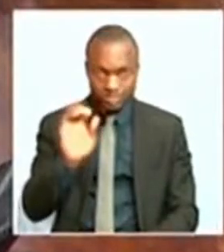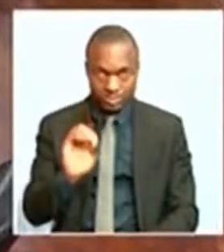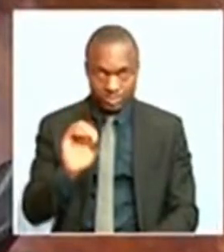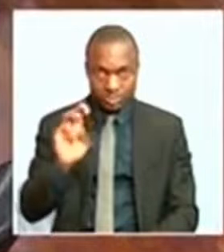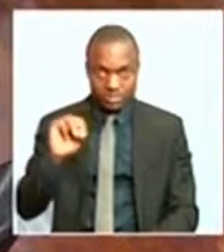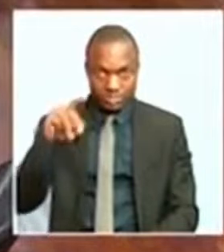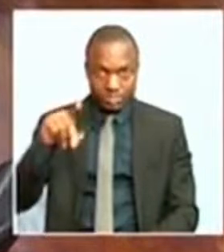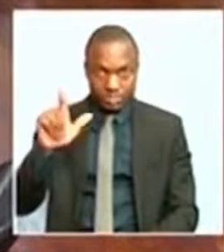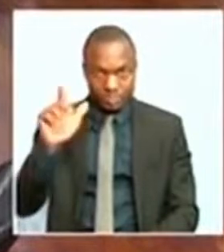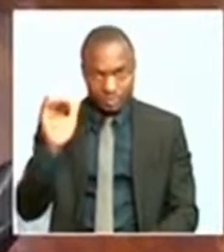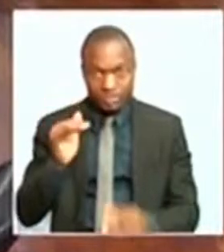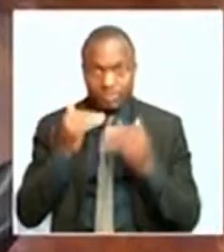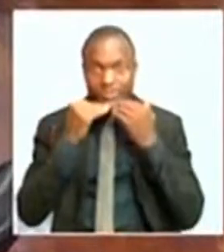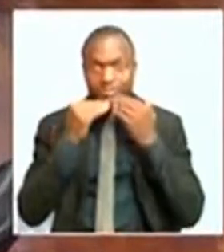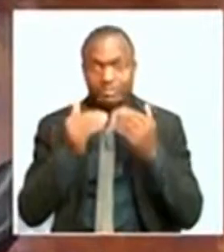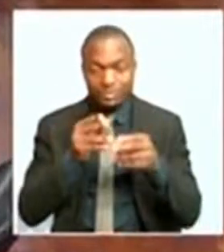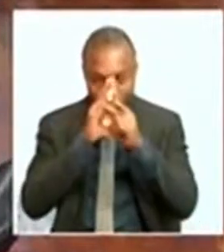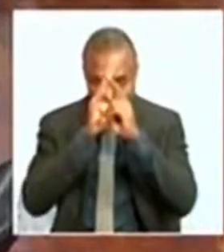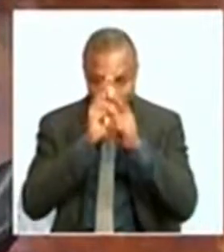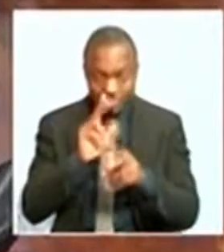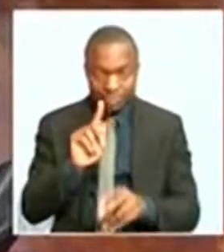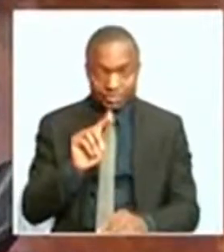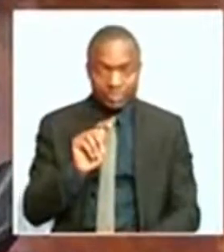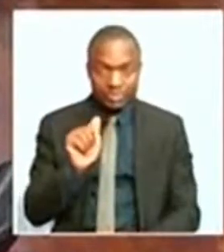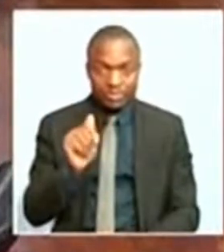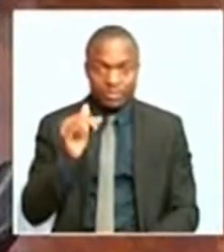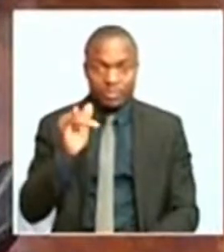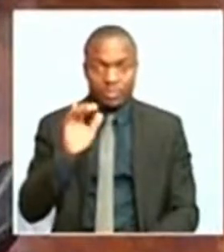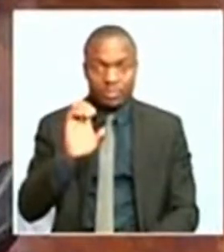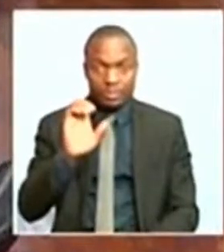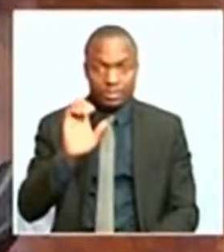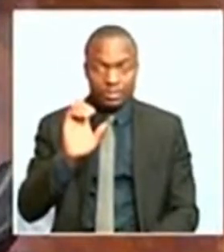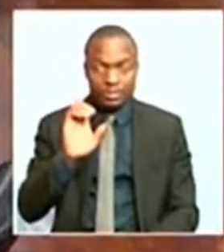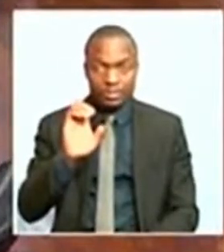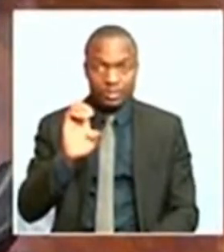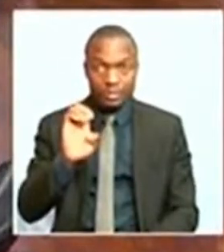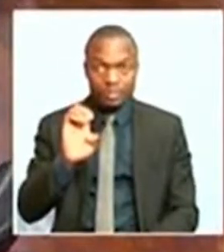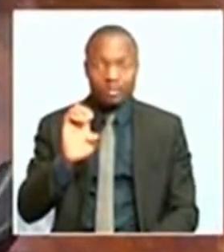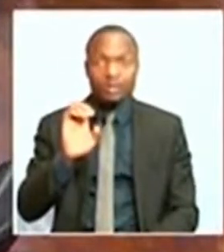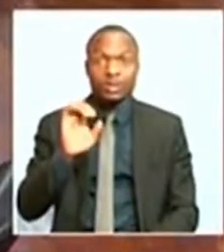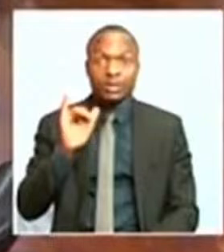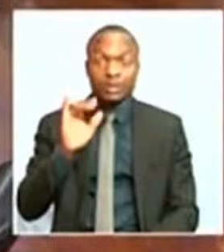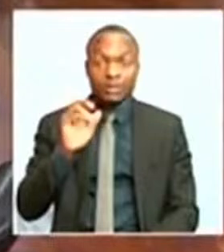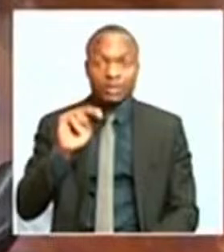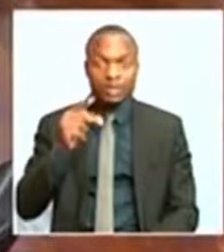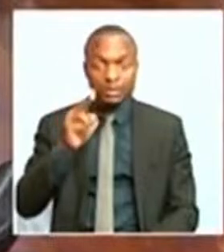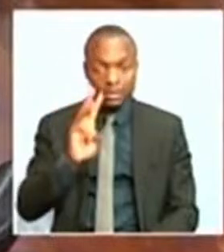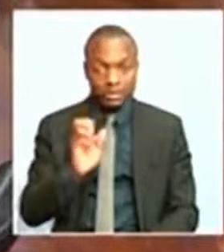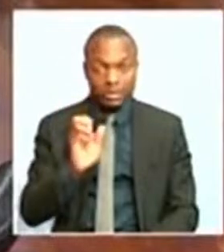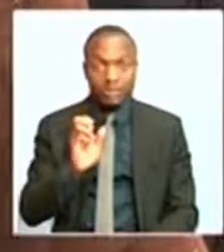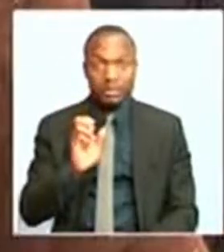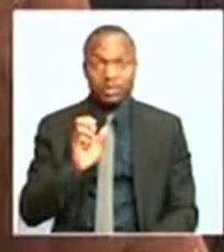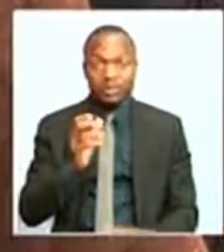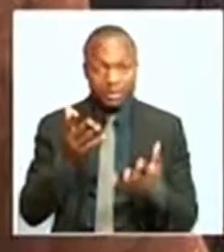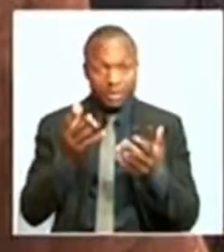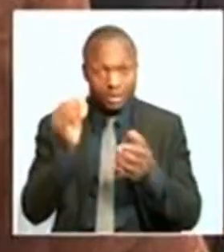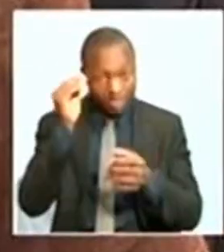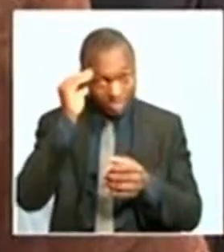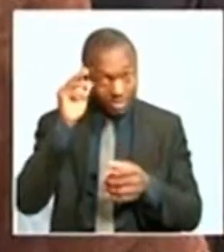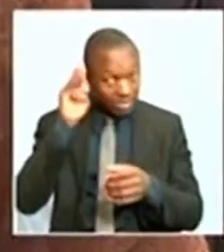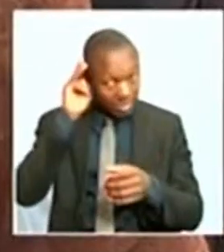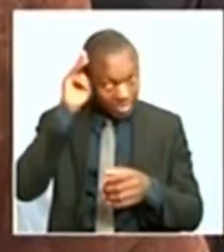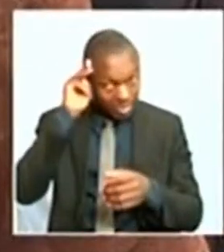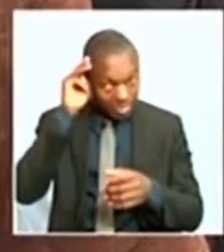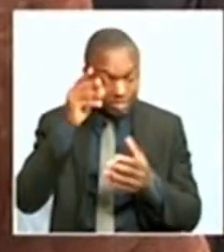Thank you so much, Honorable Tayango. Yeah, thank you very much, Chairperson. The presentation is good. Now I just wanted to find out as Minister of